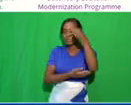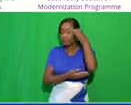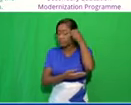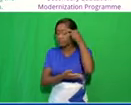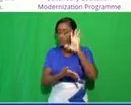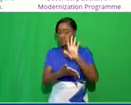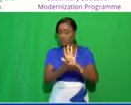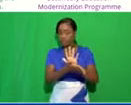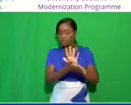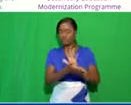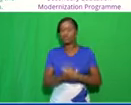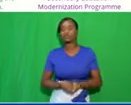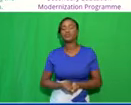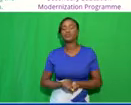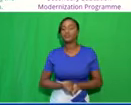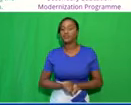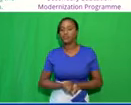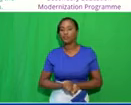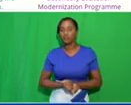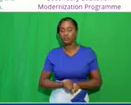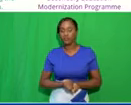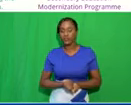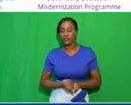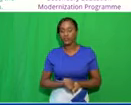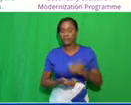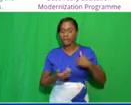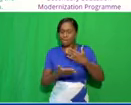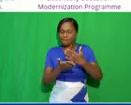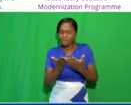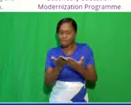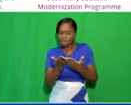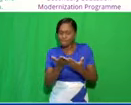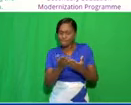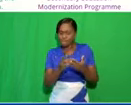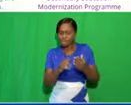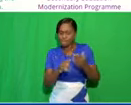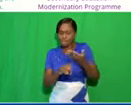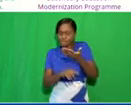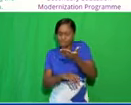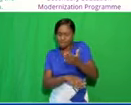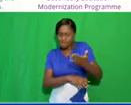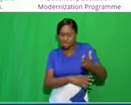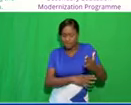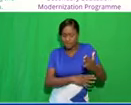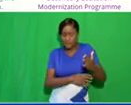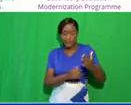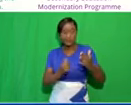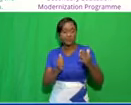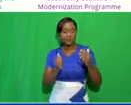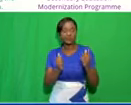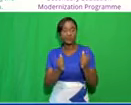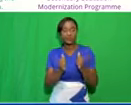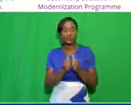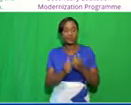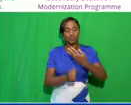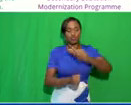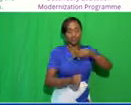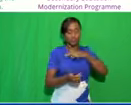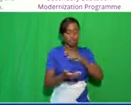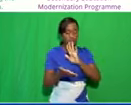state schools. I want to mention that there has been some difference over time with the